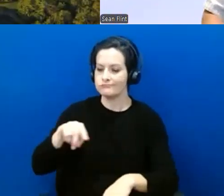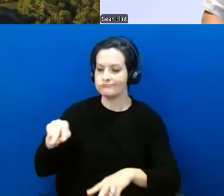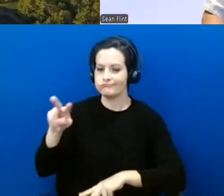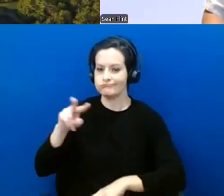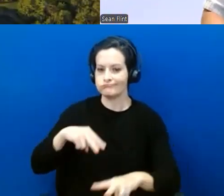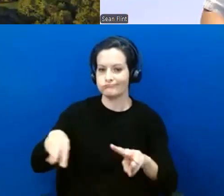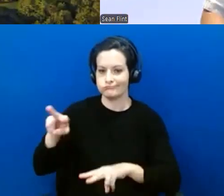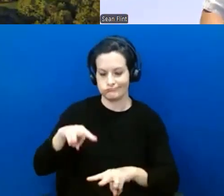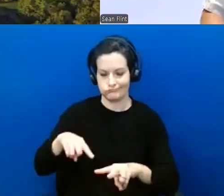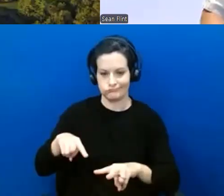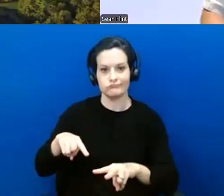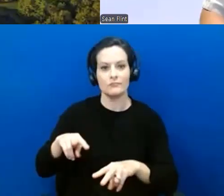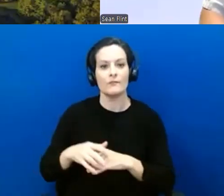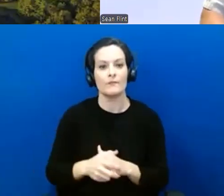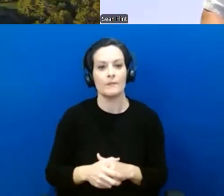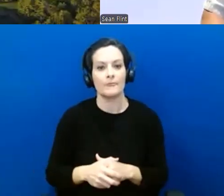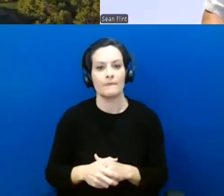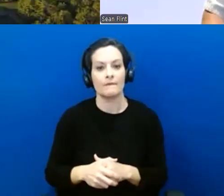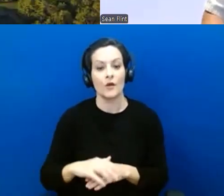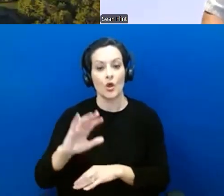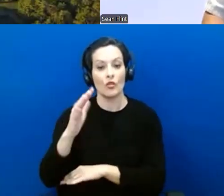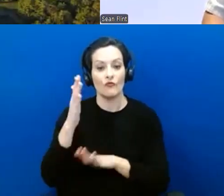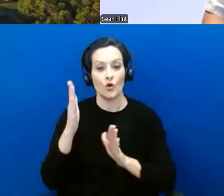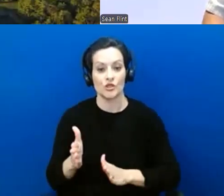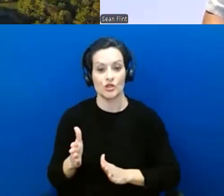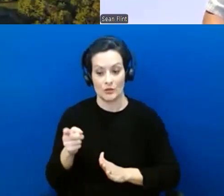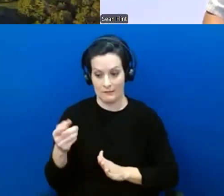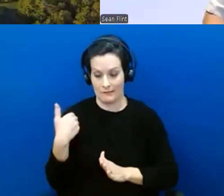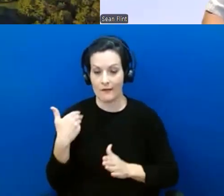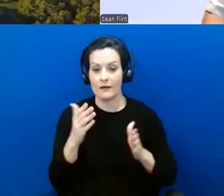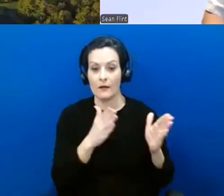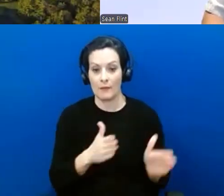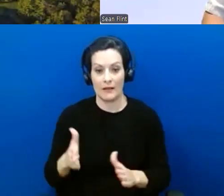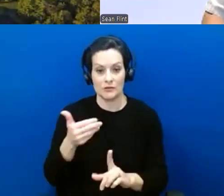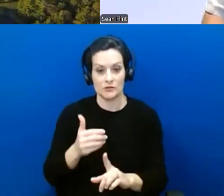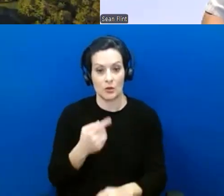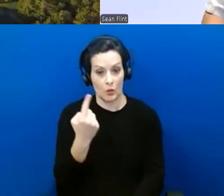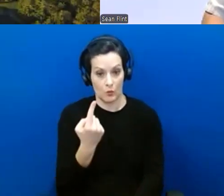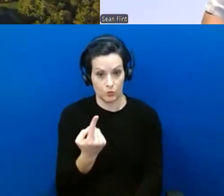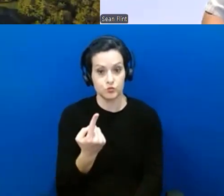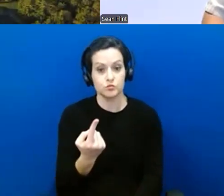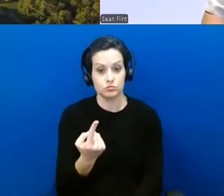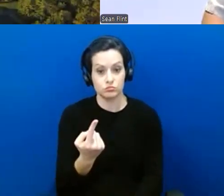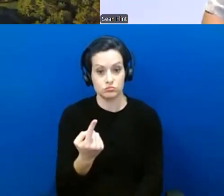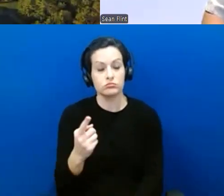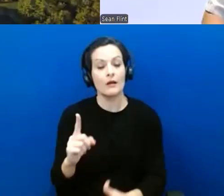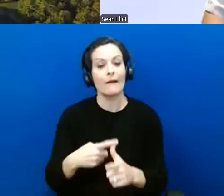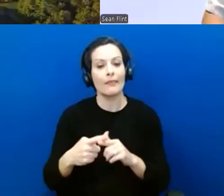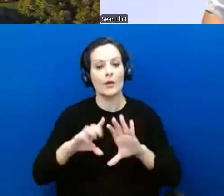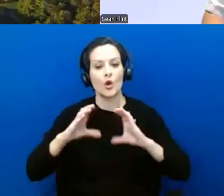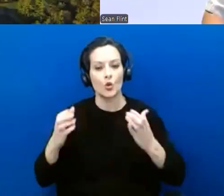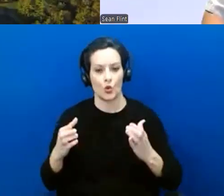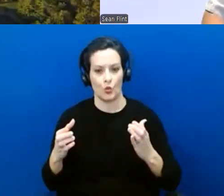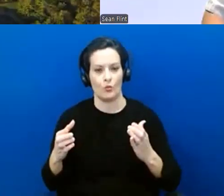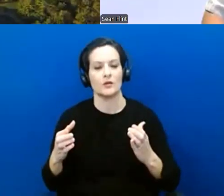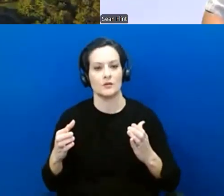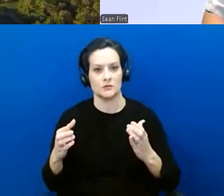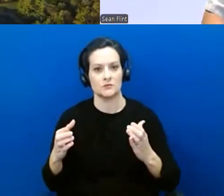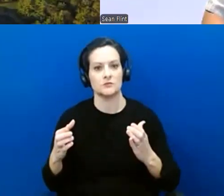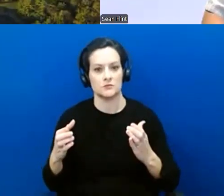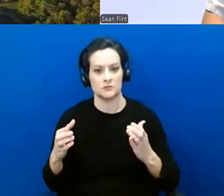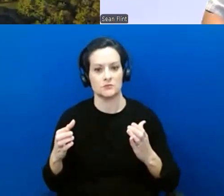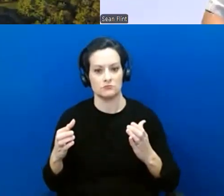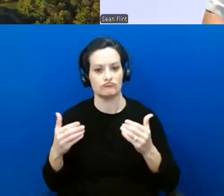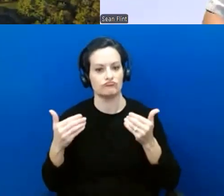used to be the forester did the plans by himself, and then a group of critiques would come in and